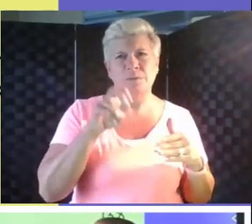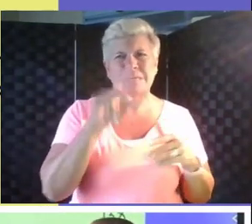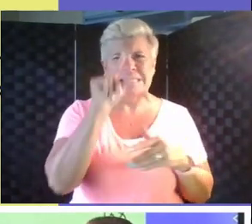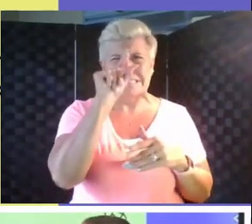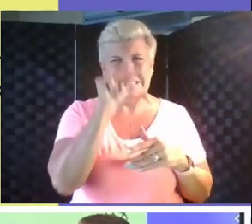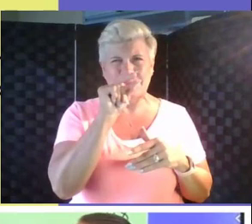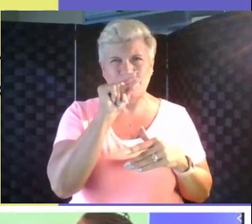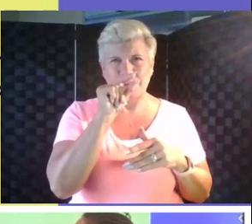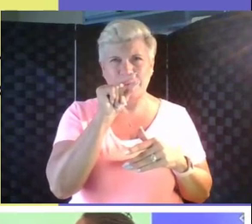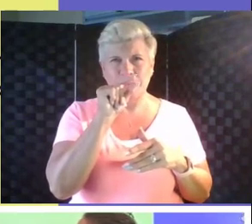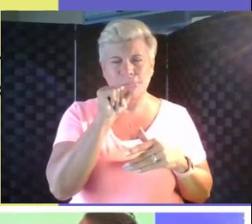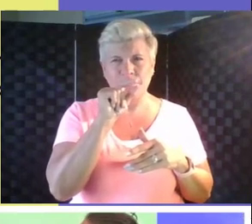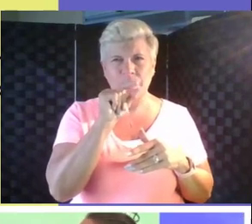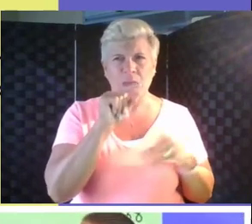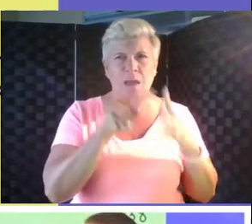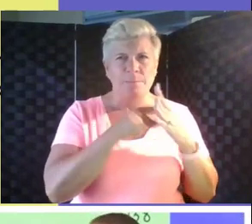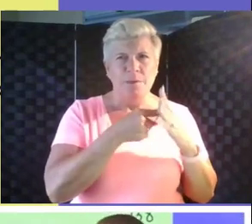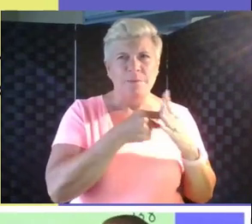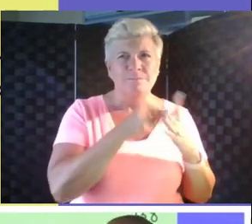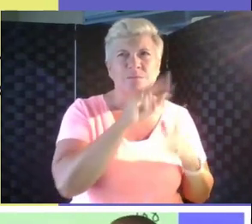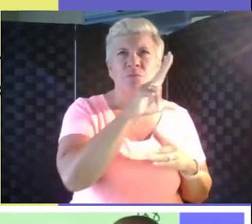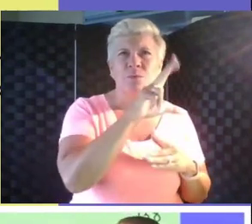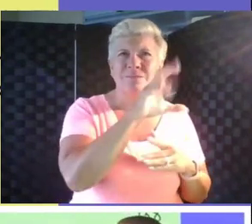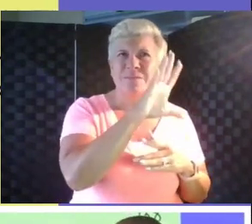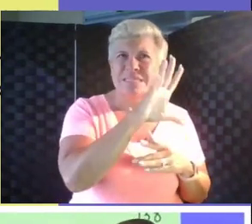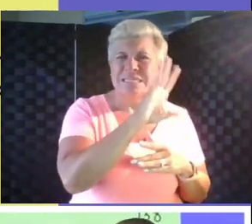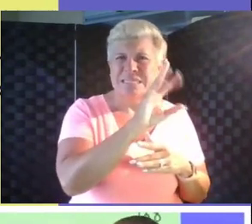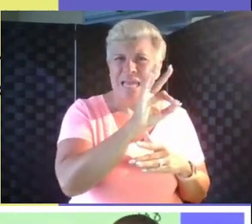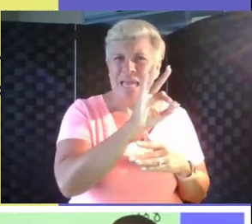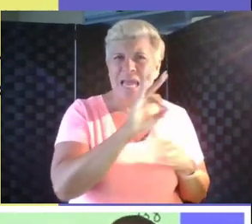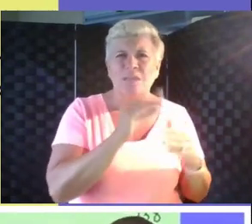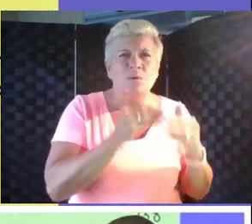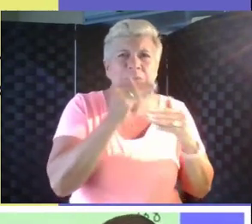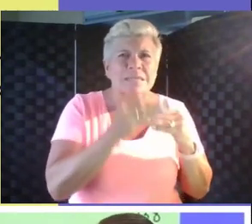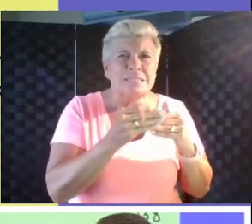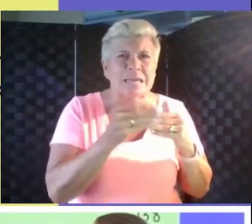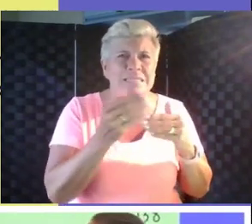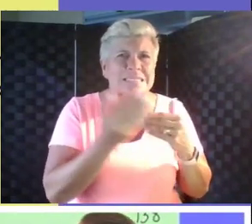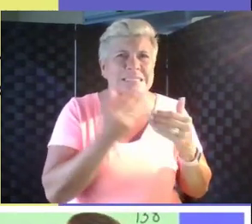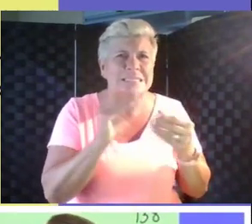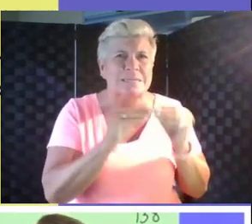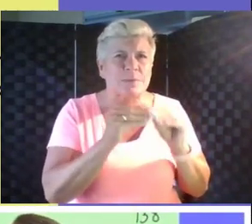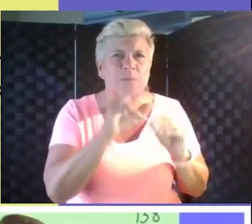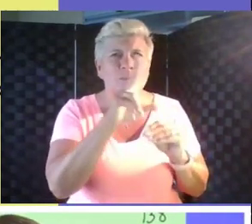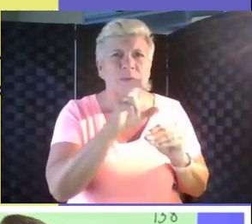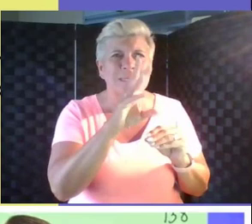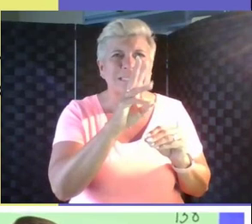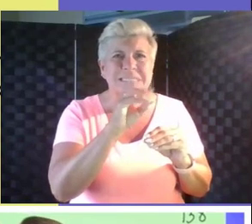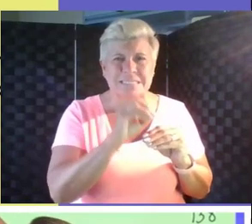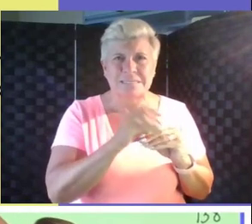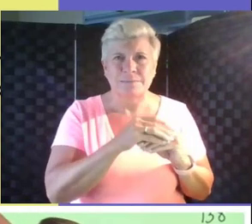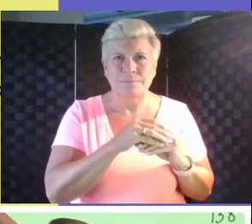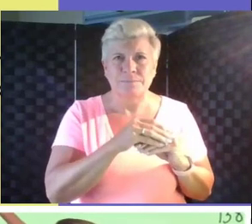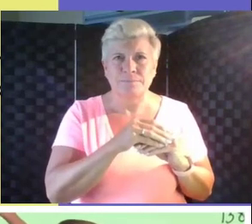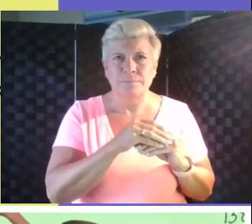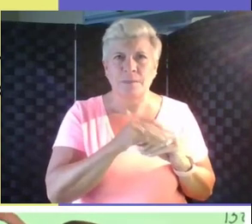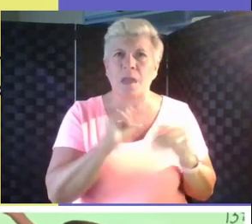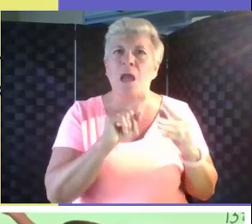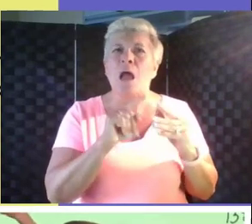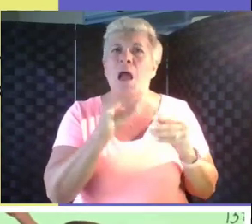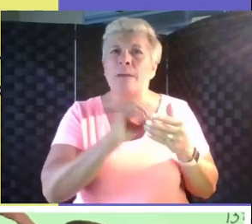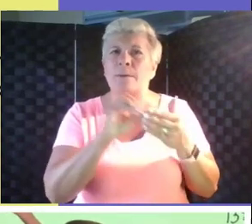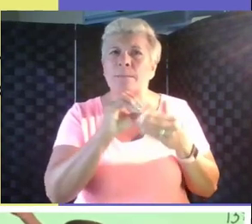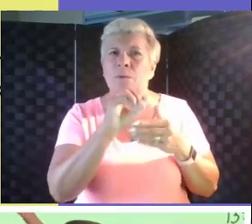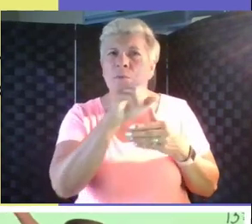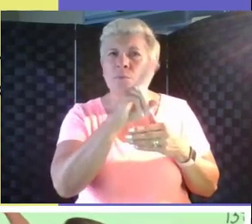be an itty bitty one because I'm starting at 359 and I know that the next friendly number is 360. So I'm going to